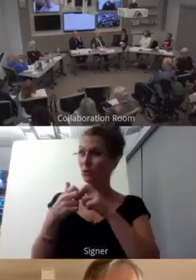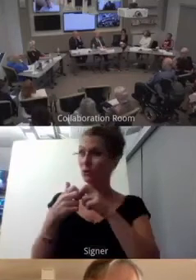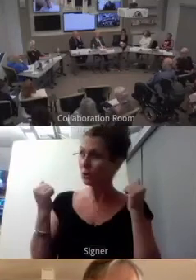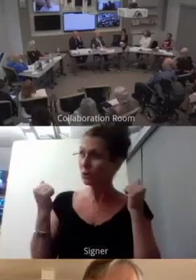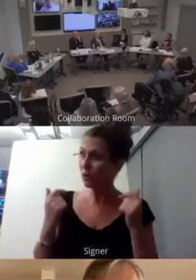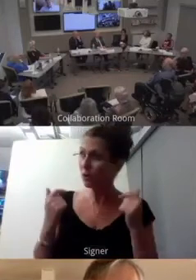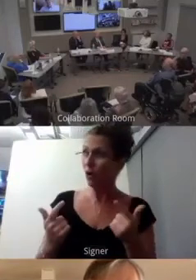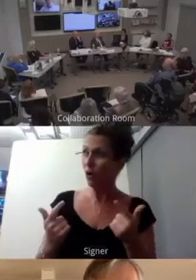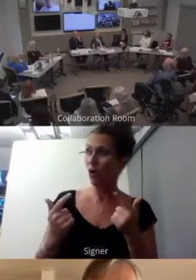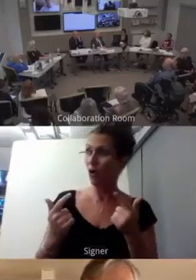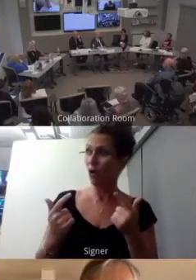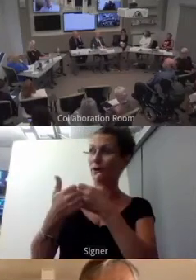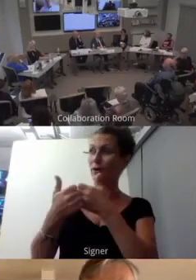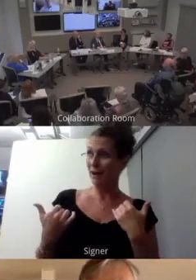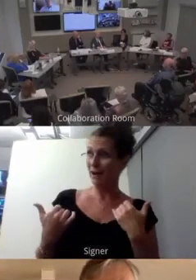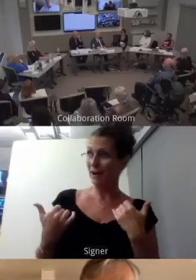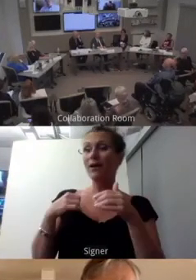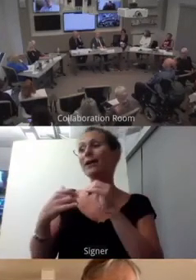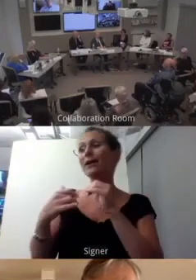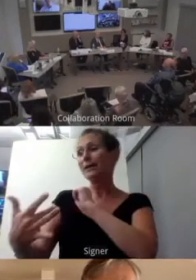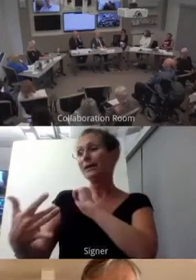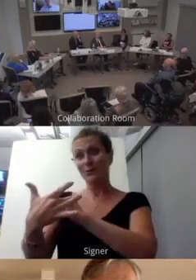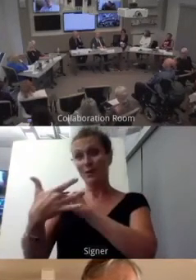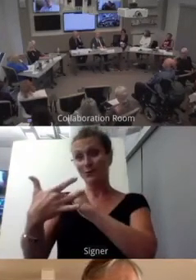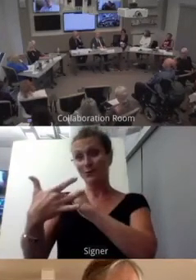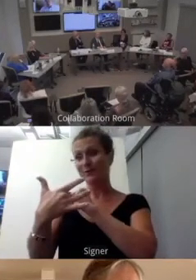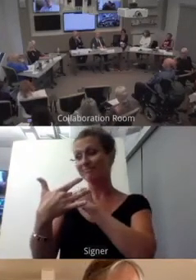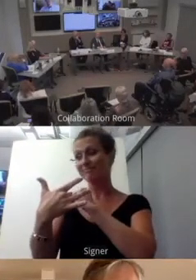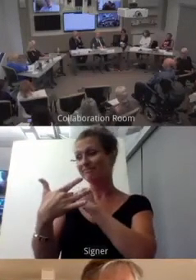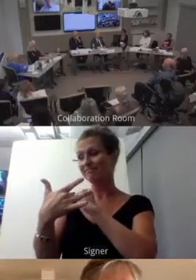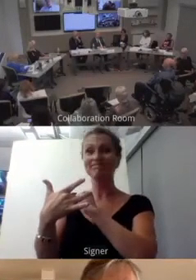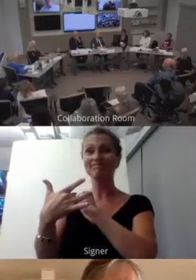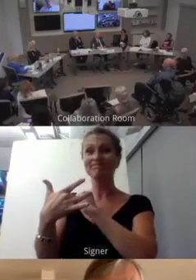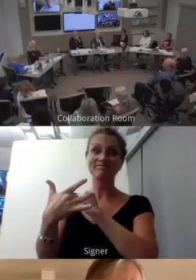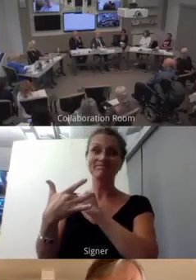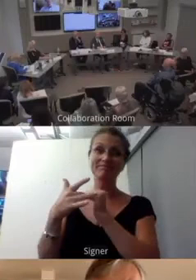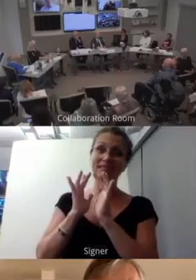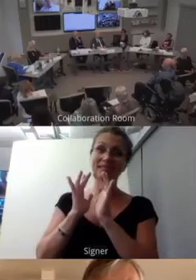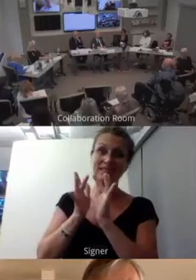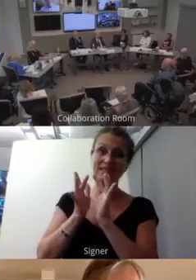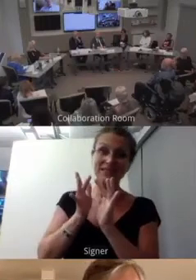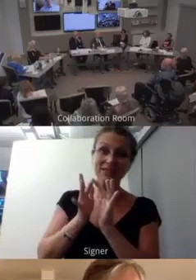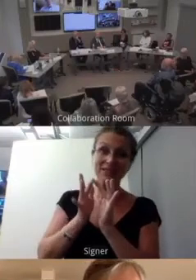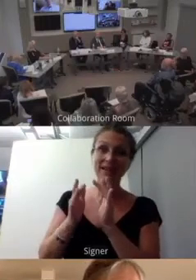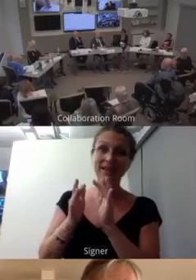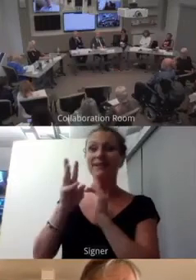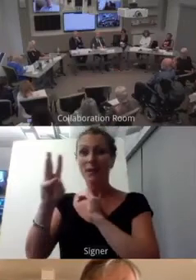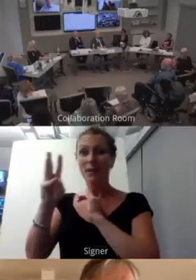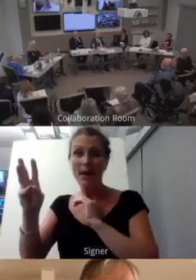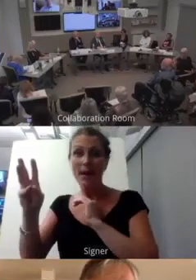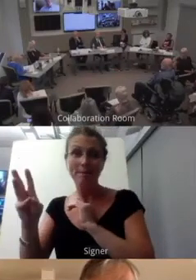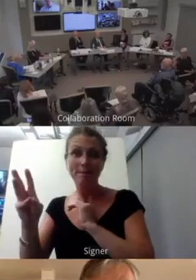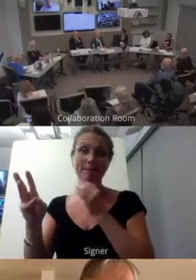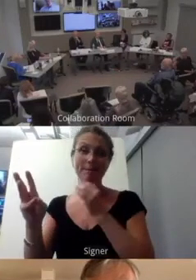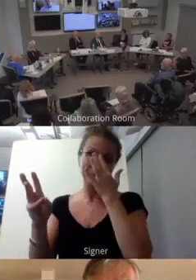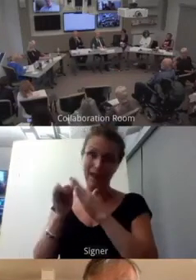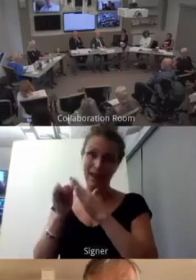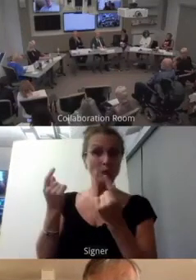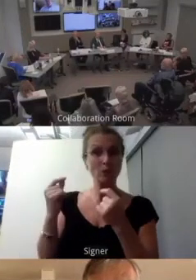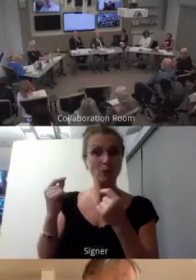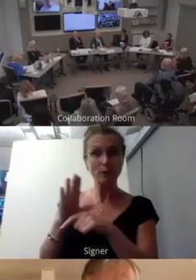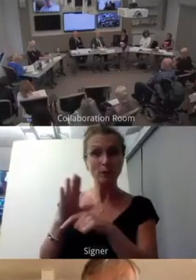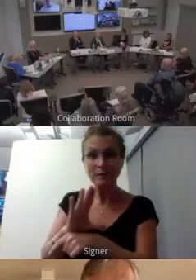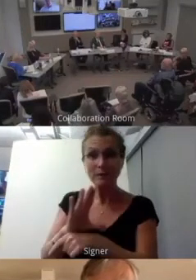accessible websites. The way we all live and do business and are educated is totally different. And so I